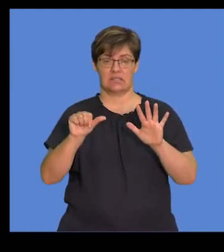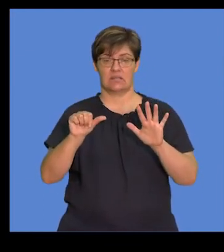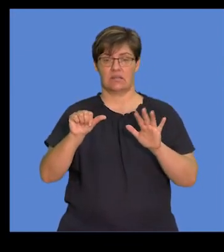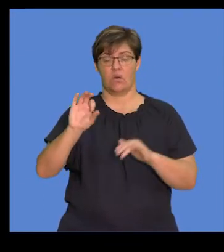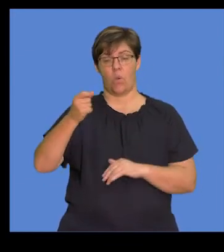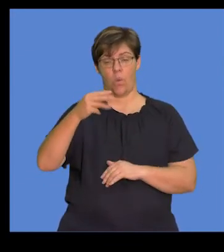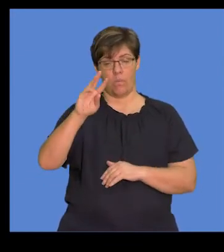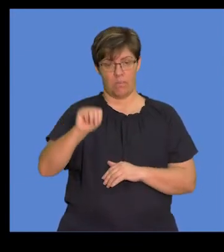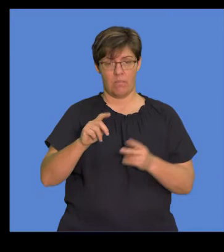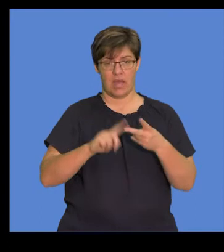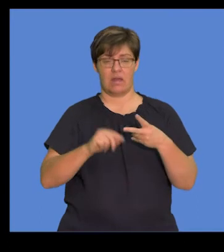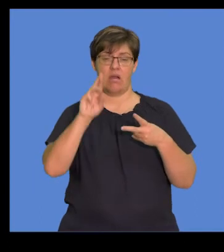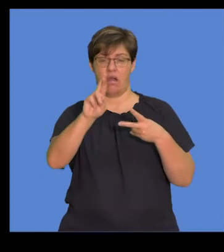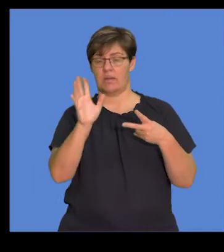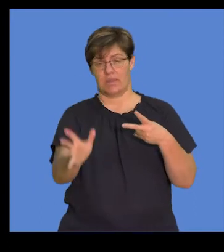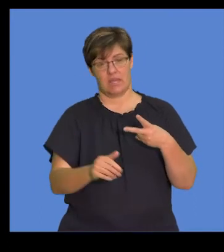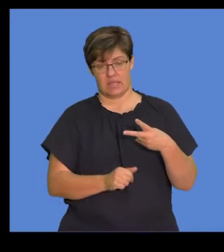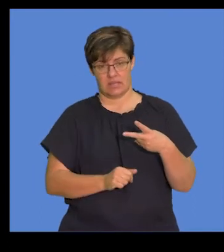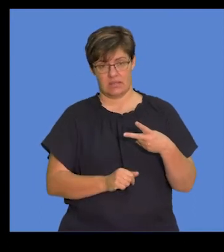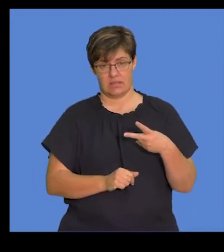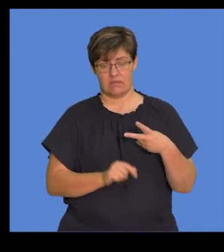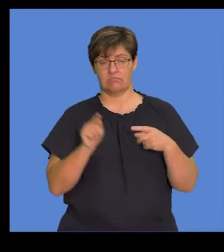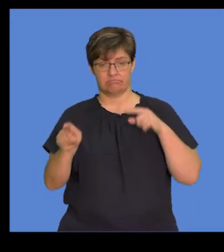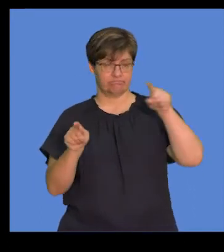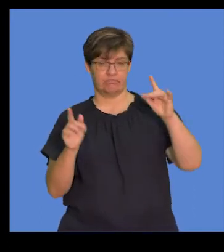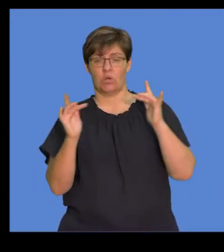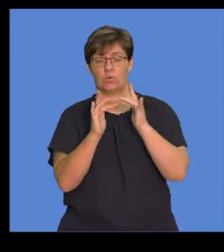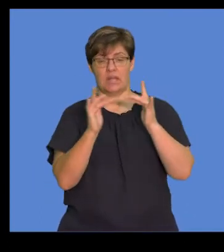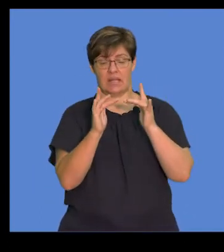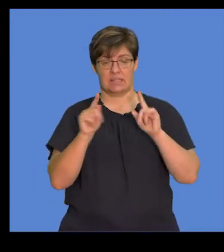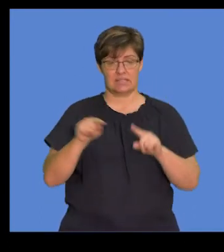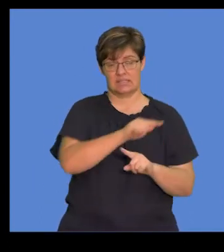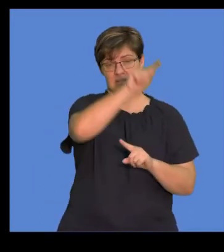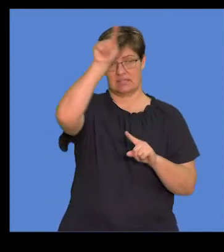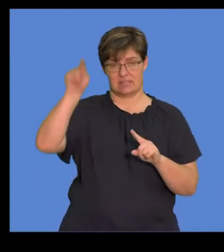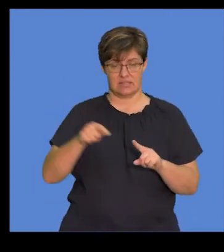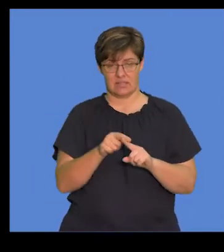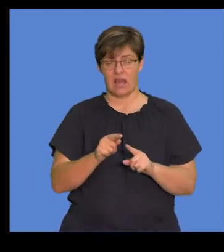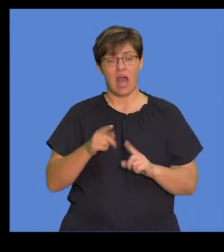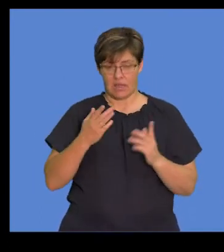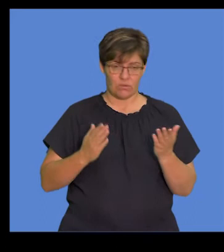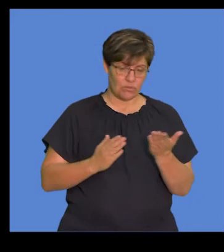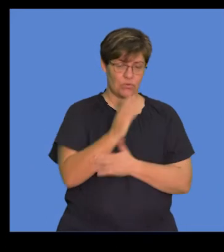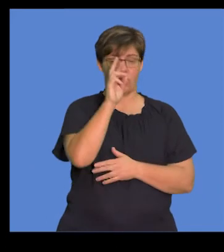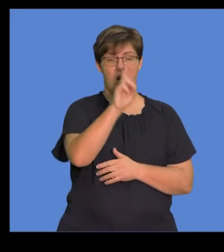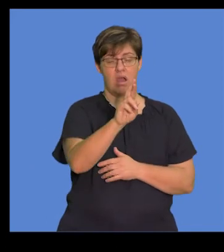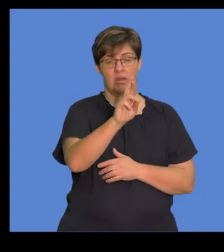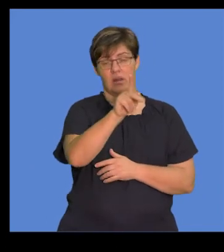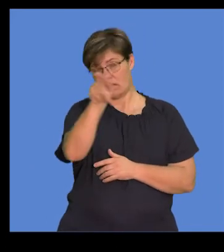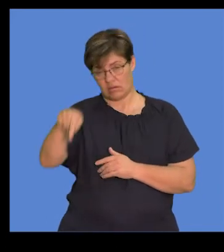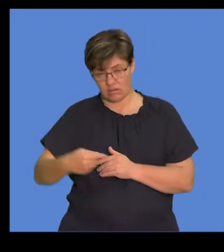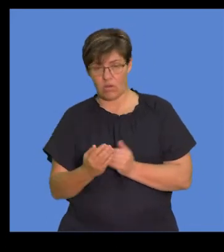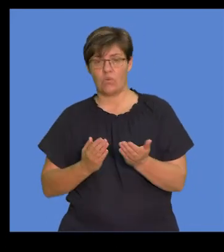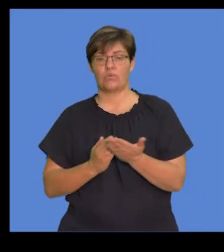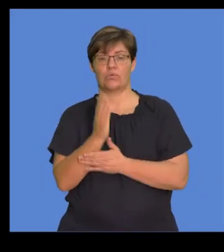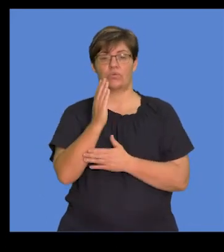ohm and R. Okay, so we have got two resistors that will be connected in series. Okay, all the current passes through R